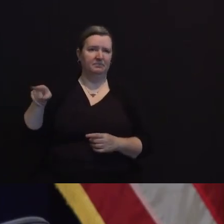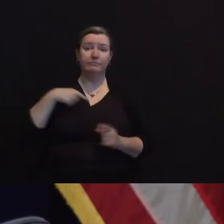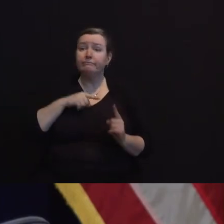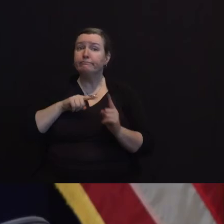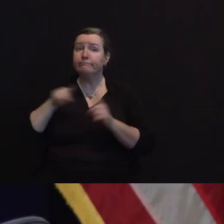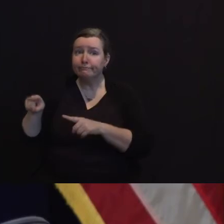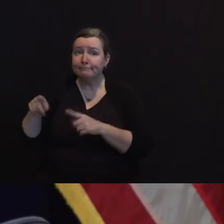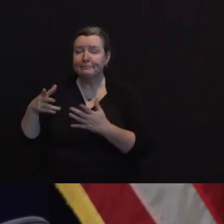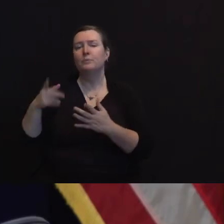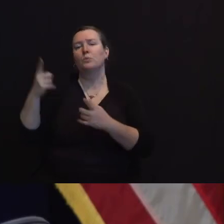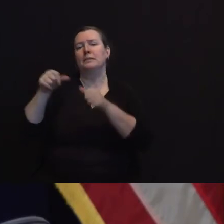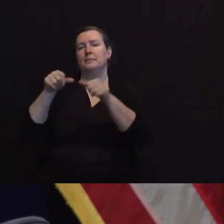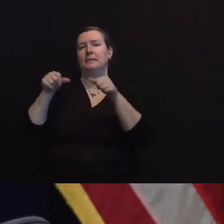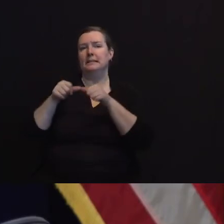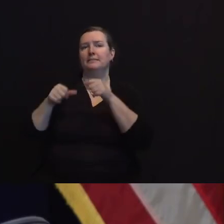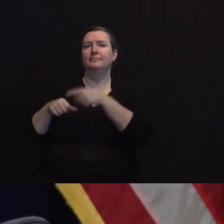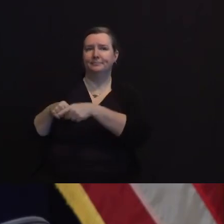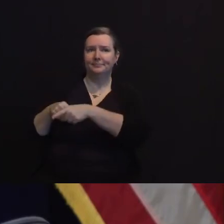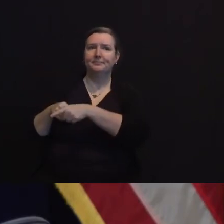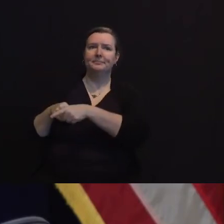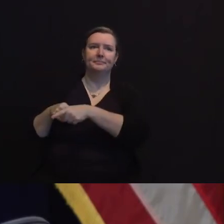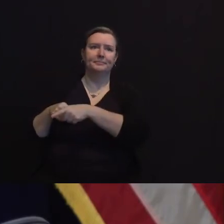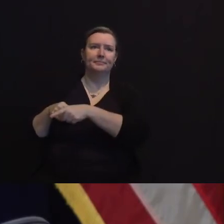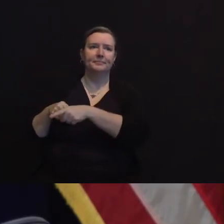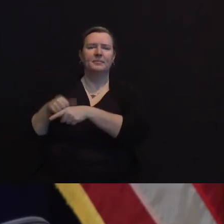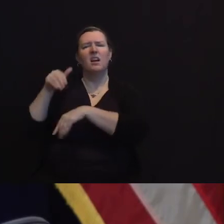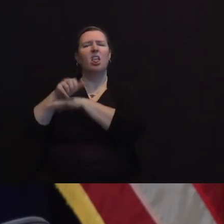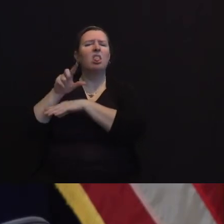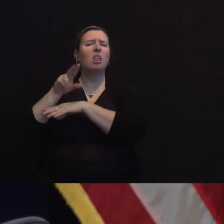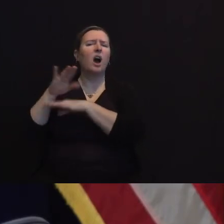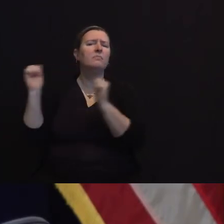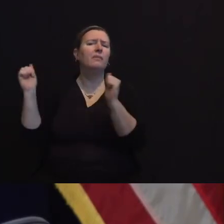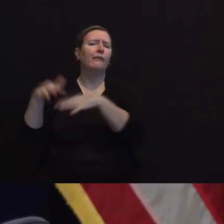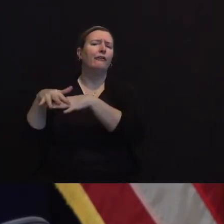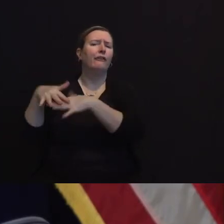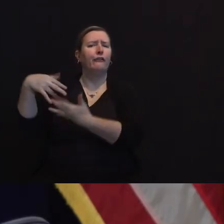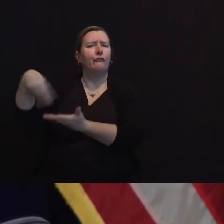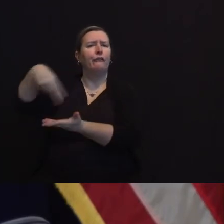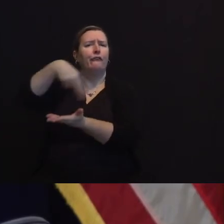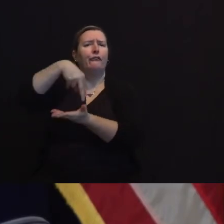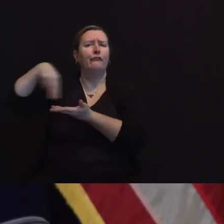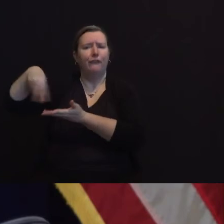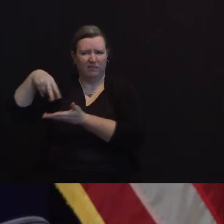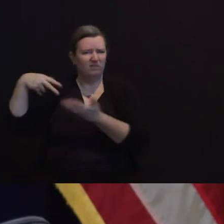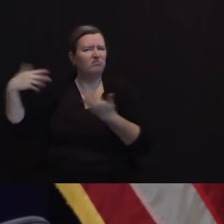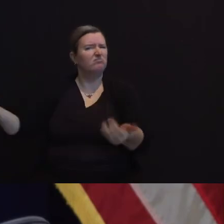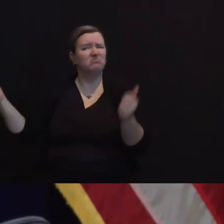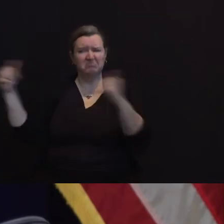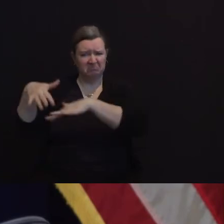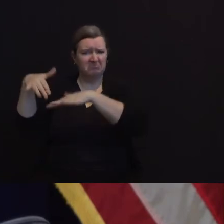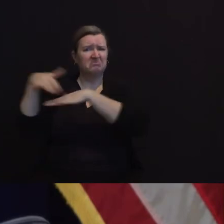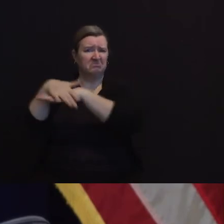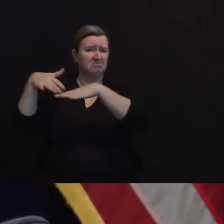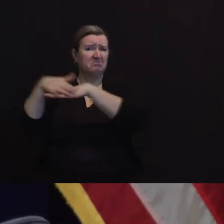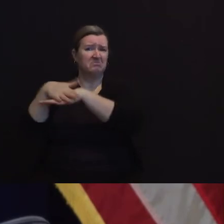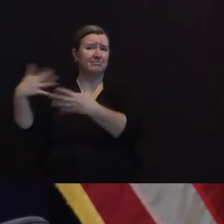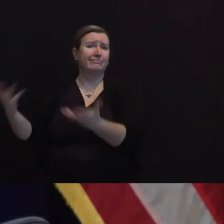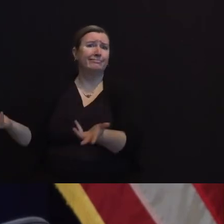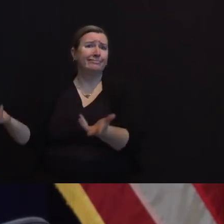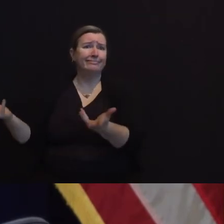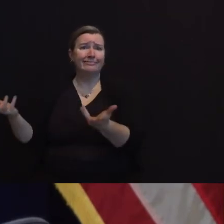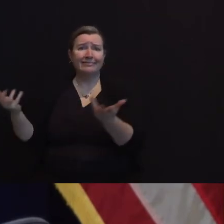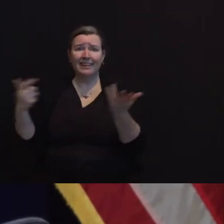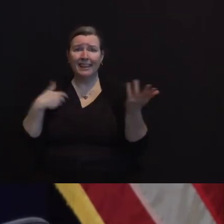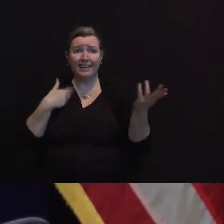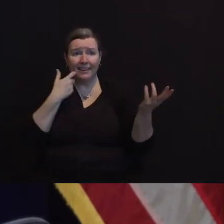unlicensed nightclub. With regard to the weather, it was a little bit, I was up in the north, and it started a little bit later than we thought,